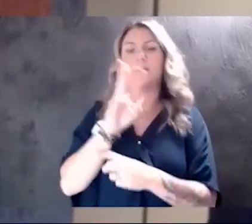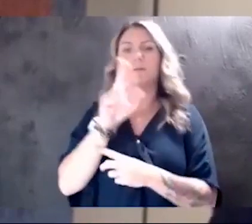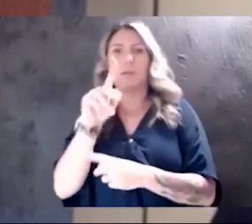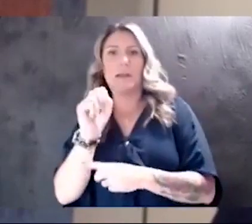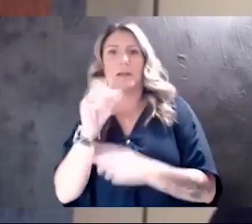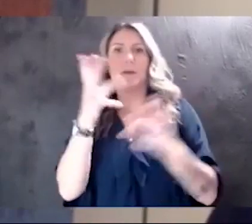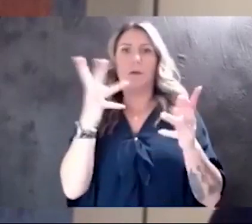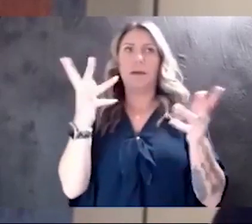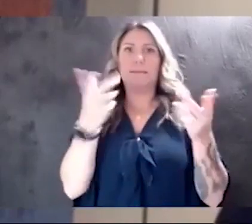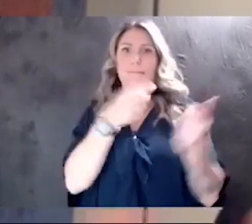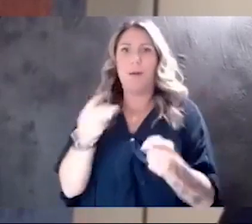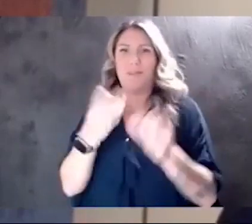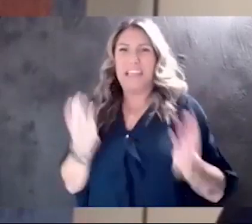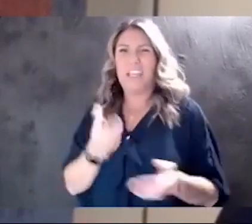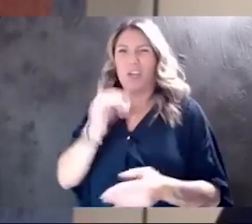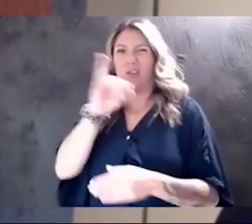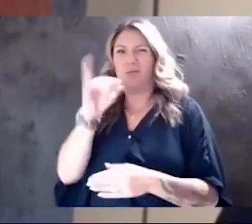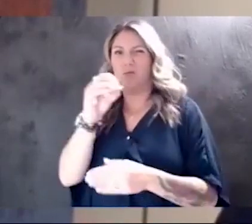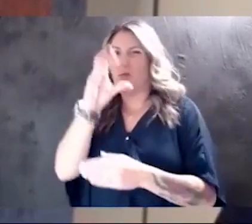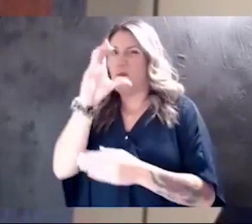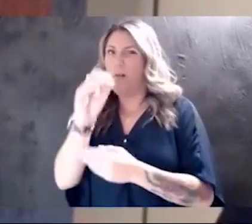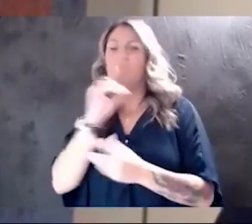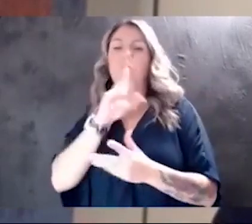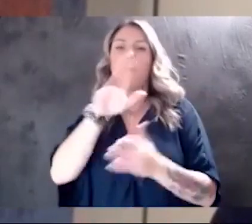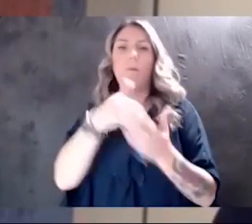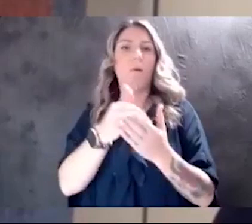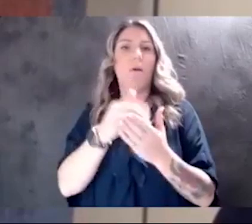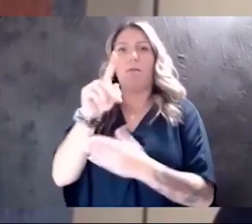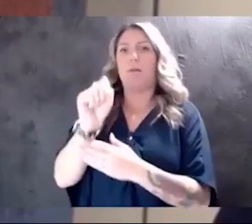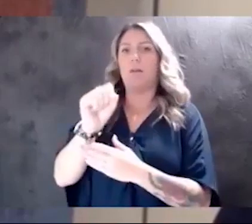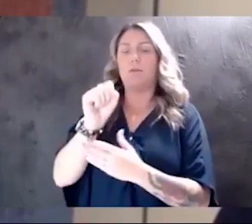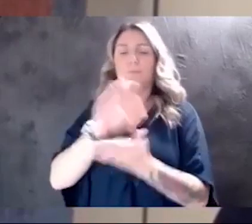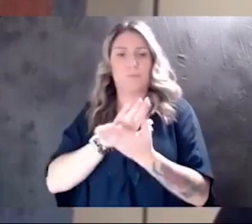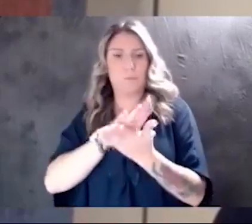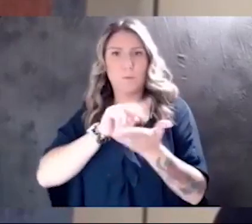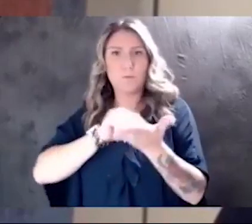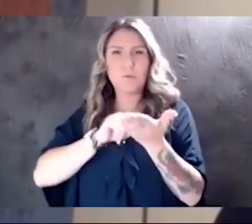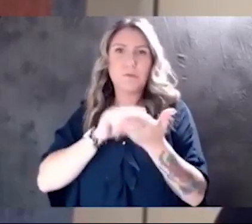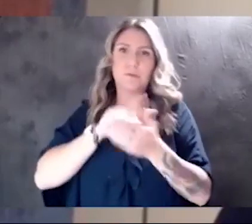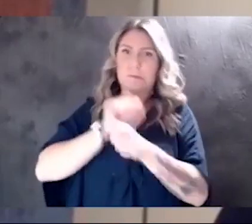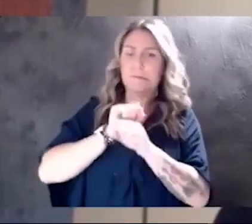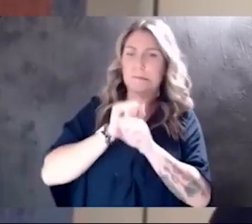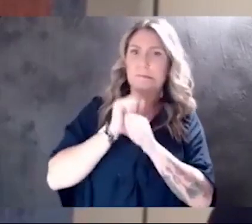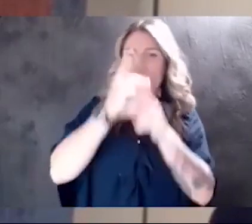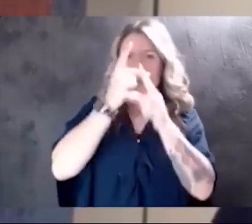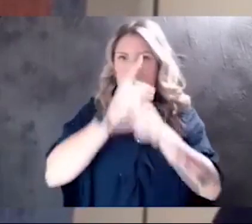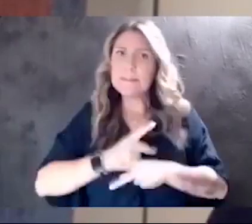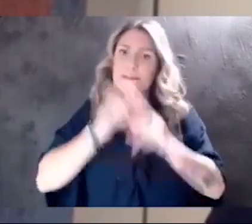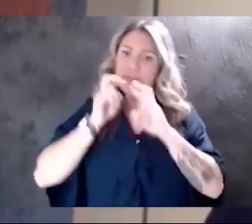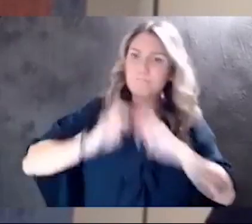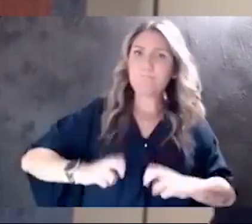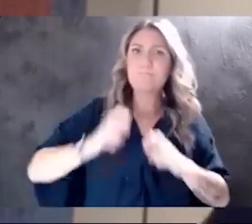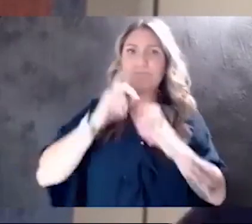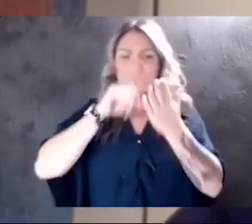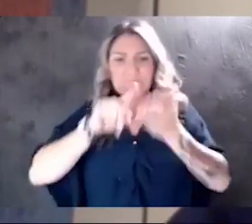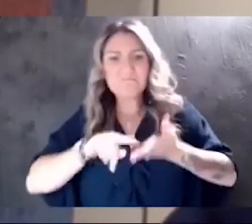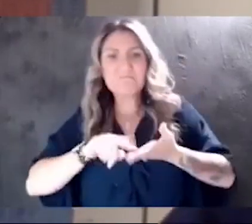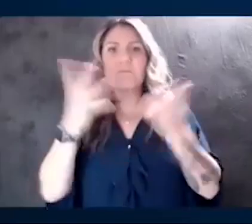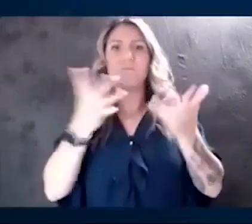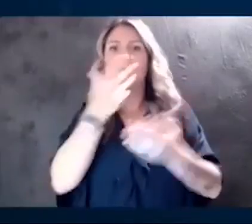on here. So all of your Kansas school nurses right now, they're working to figure out what is best for my district.